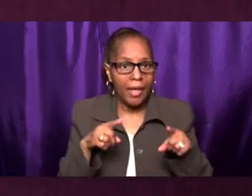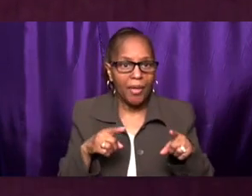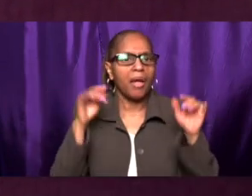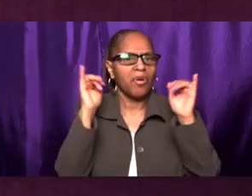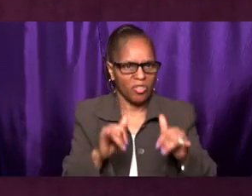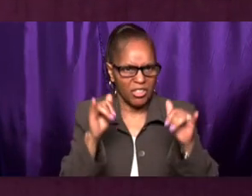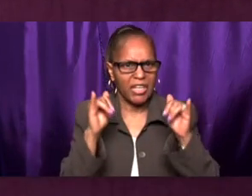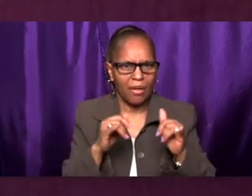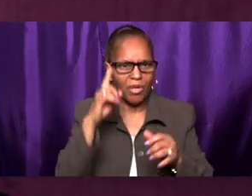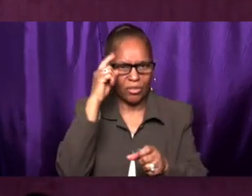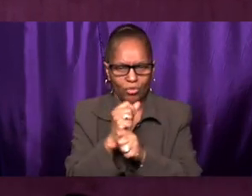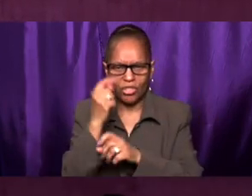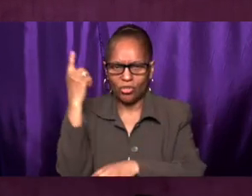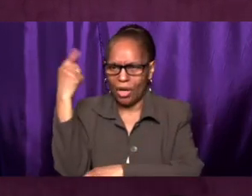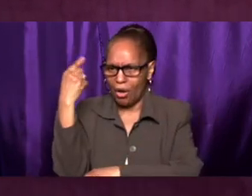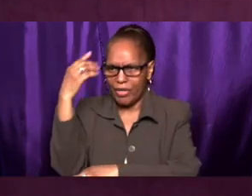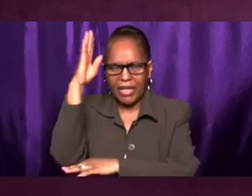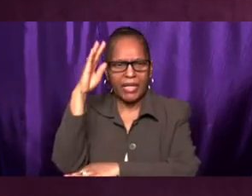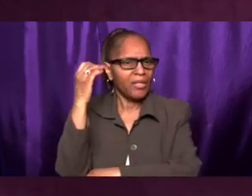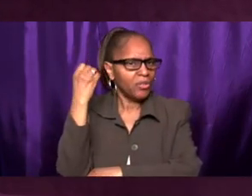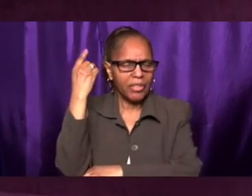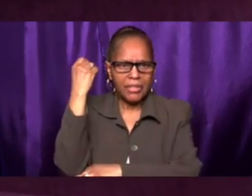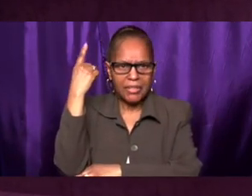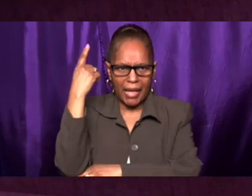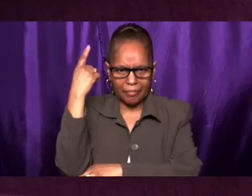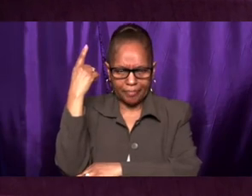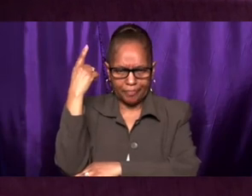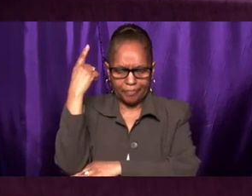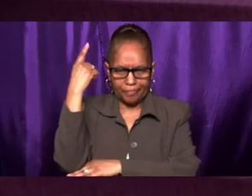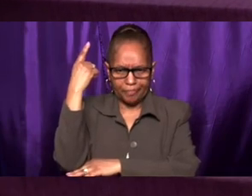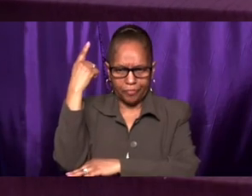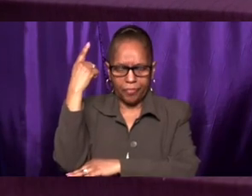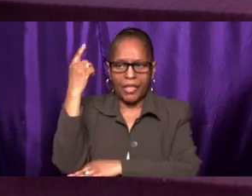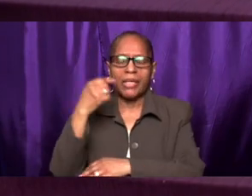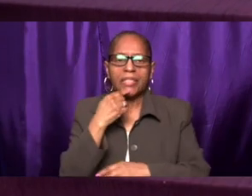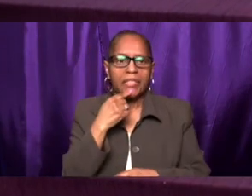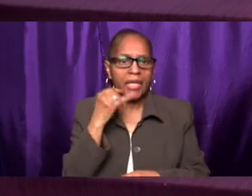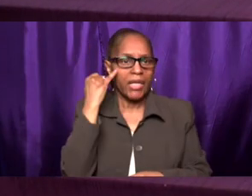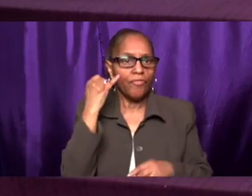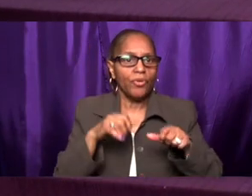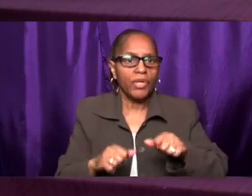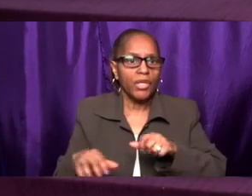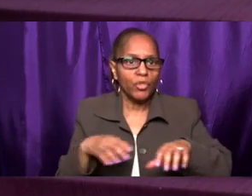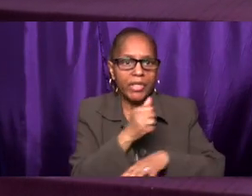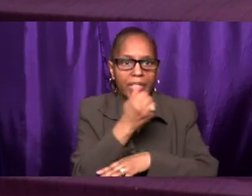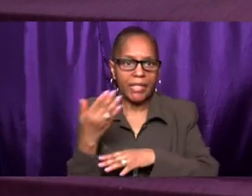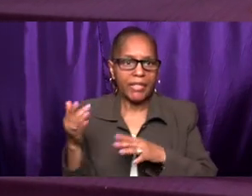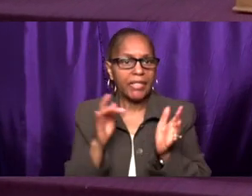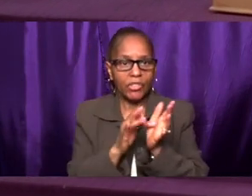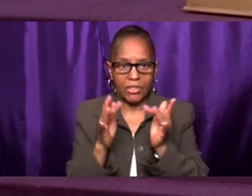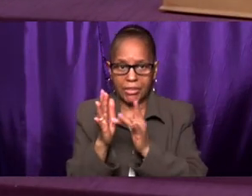it you don't understand. He says, if you can do anything,